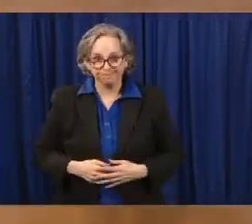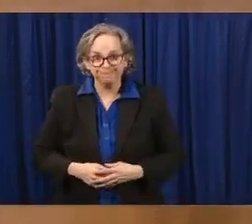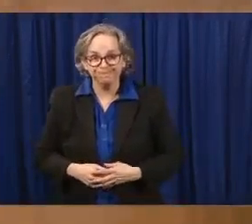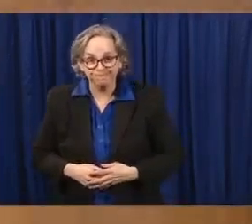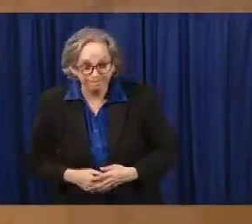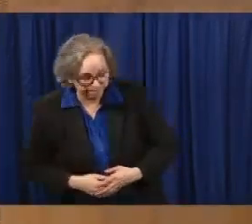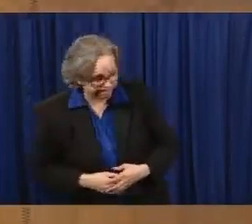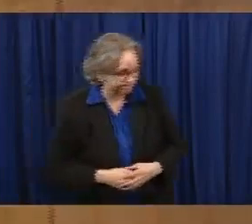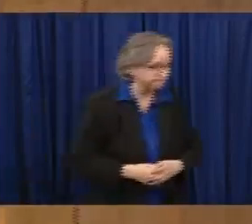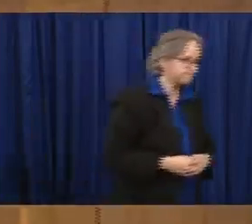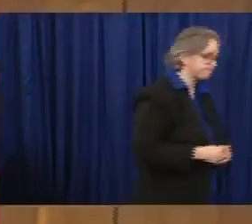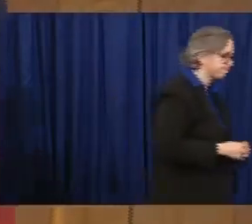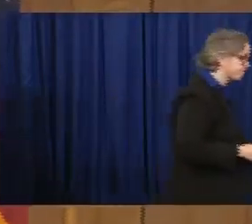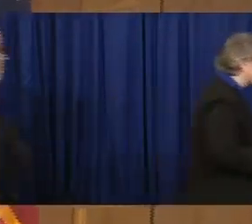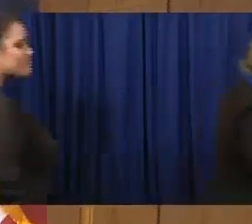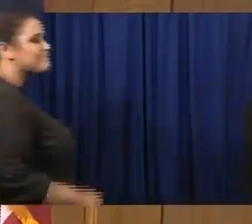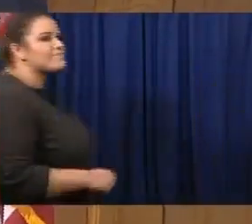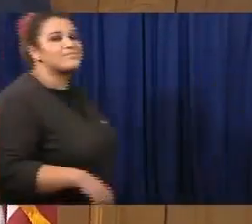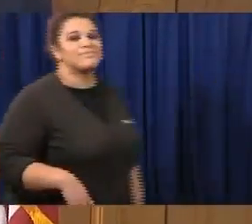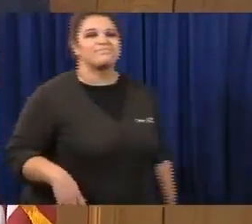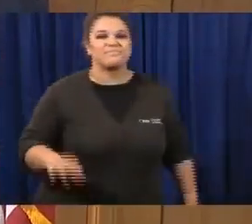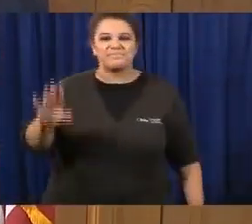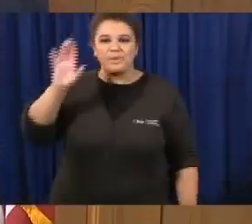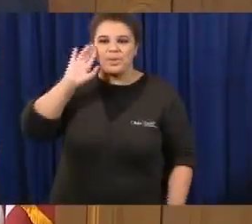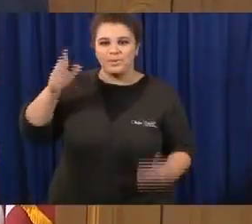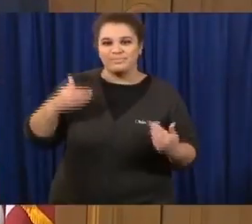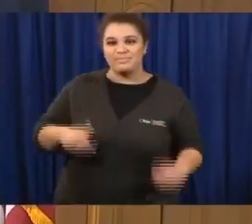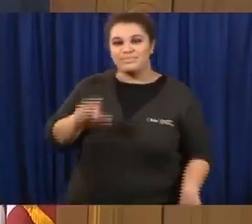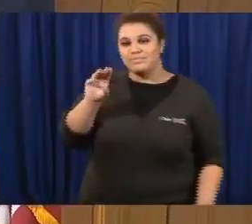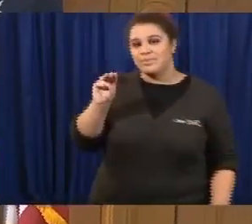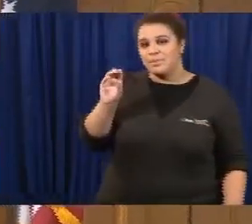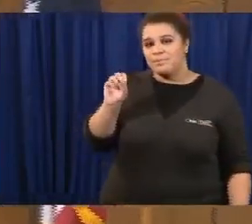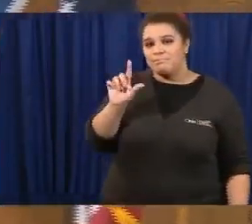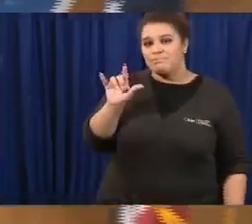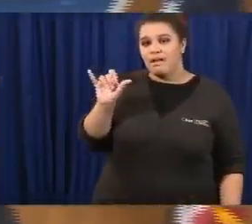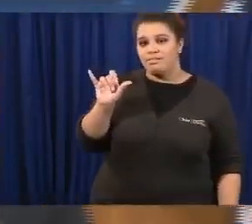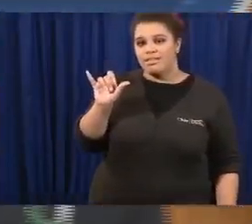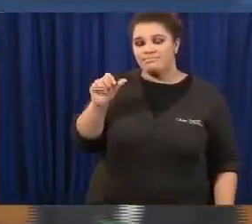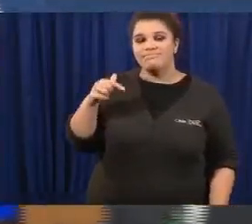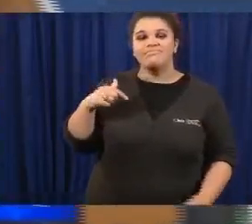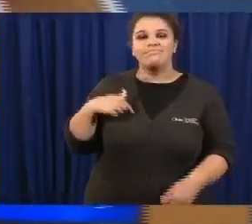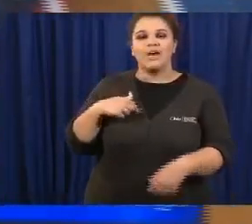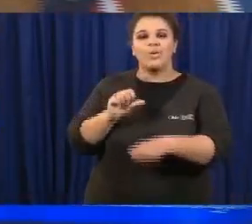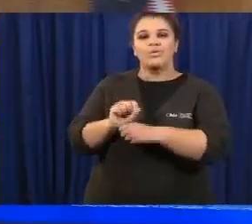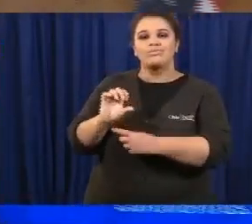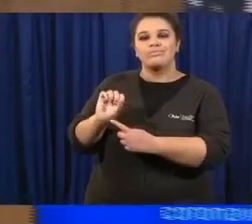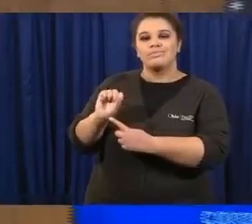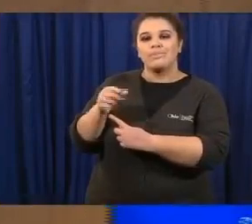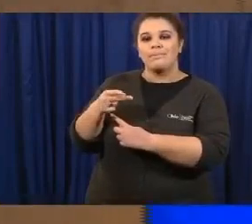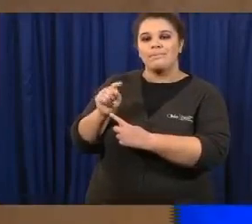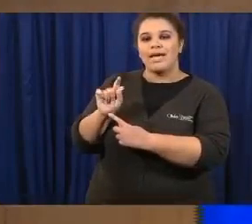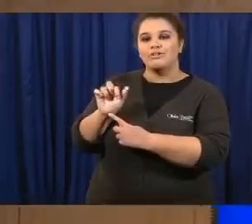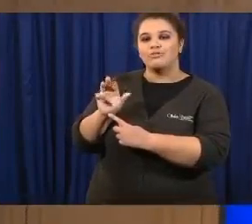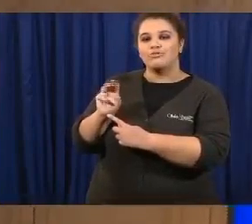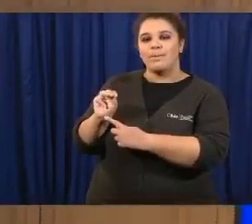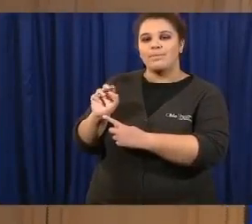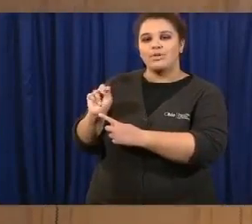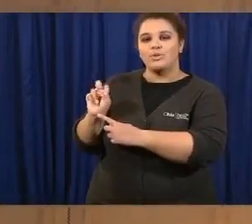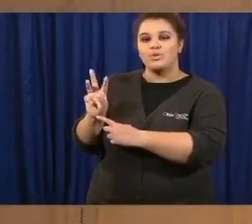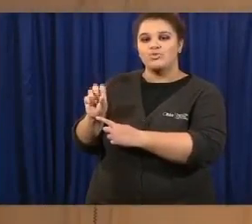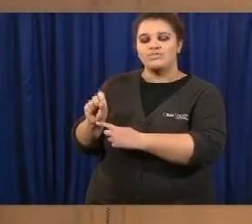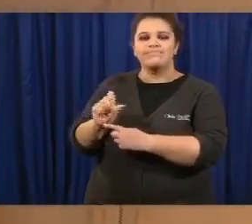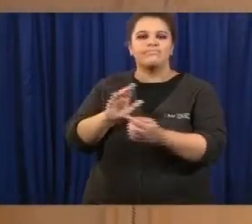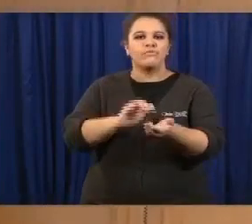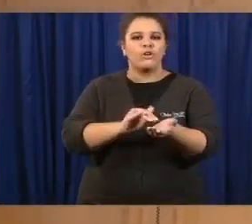Hi, this is Molly Martinez with Spectrum News. My question is for Dr. Acton. Dr. Acton, we talk a lot about the long